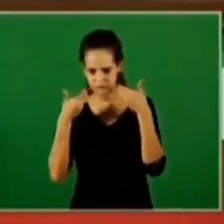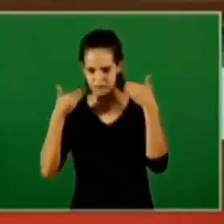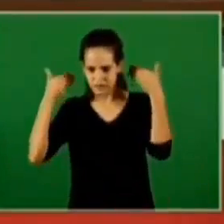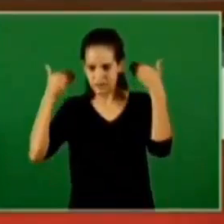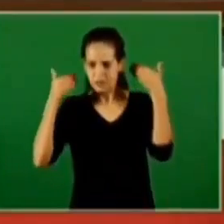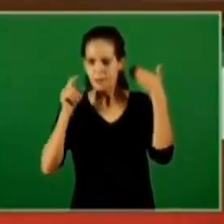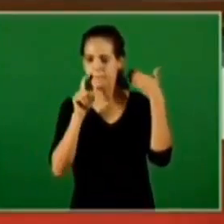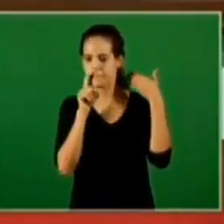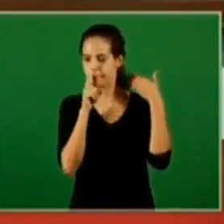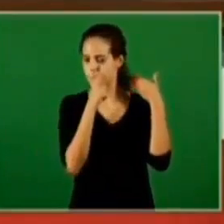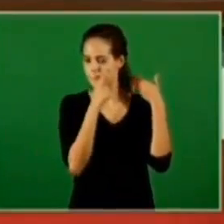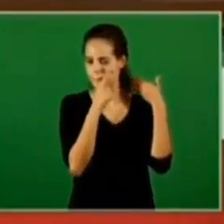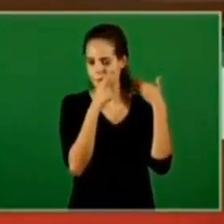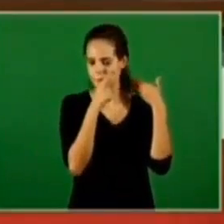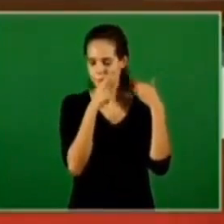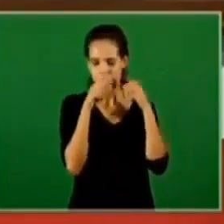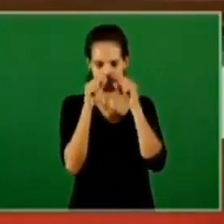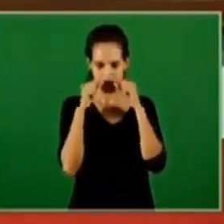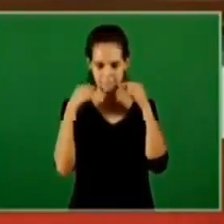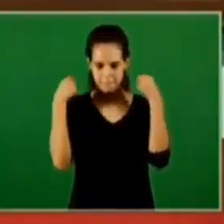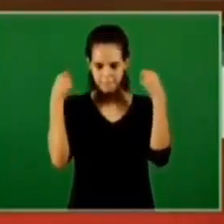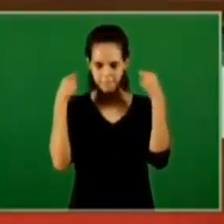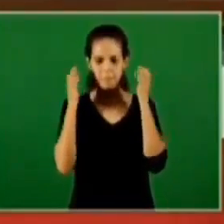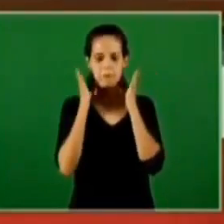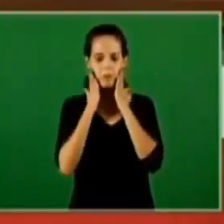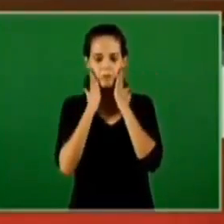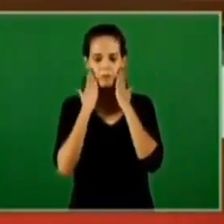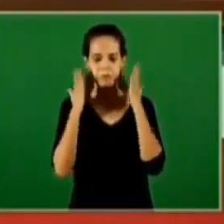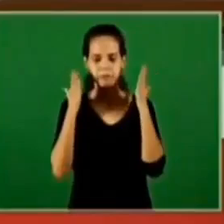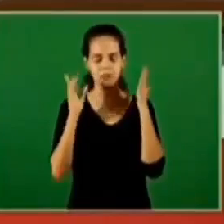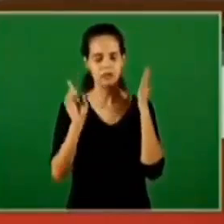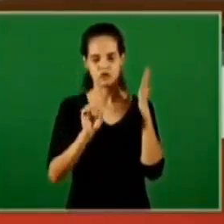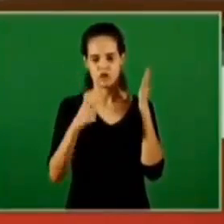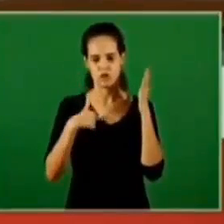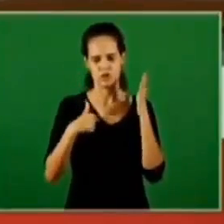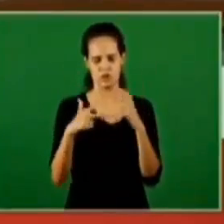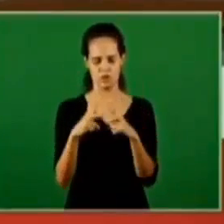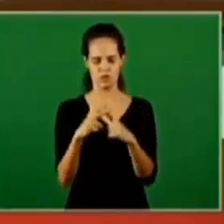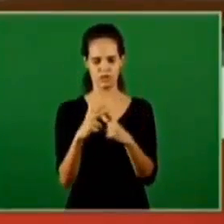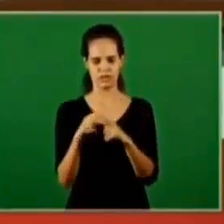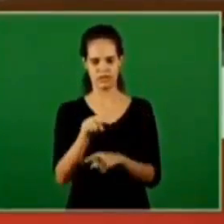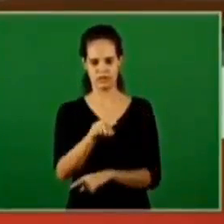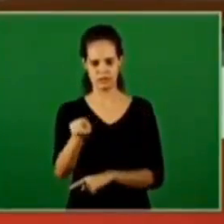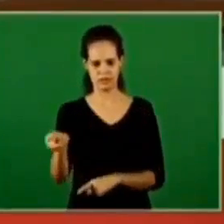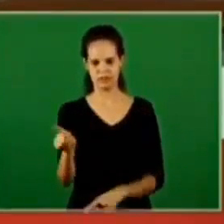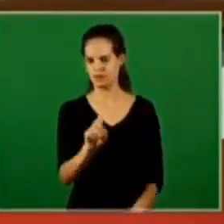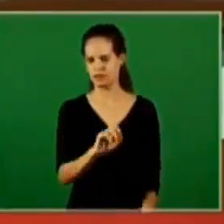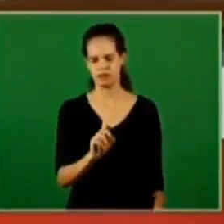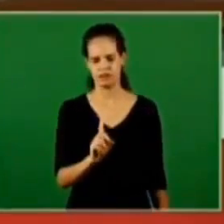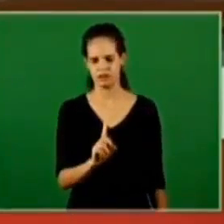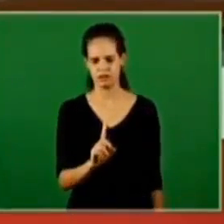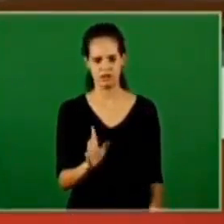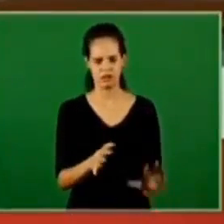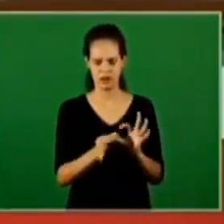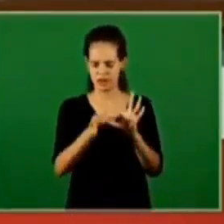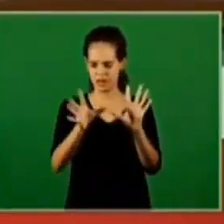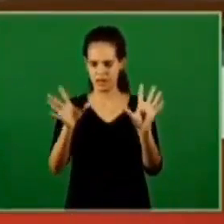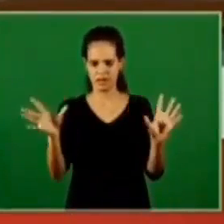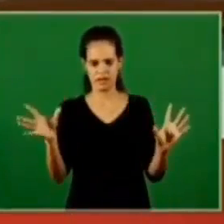hair or a beard or anything like that. I'm not saying this because I don't want to fix anybody. You